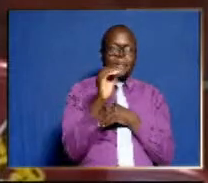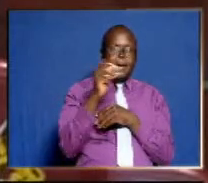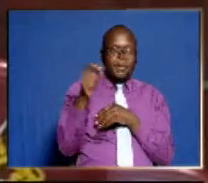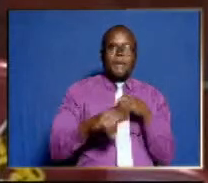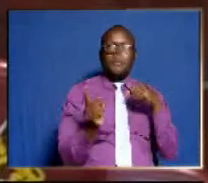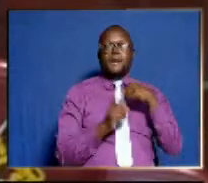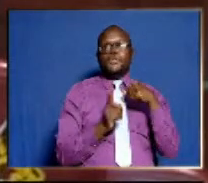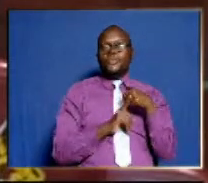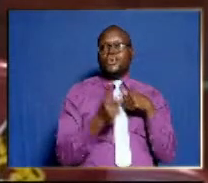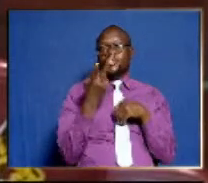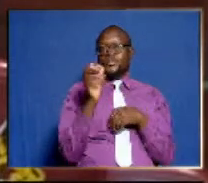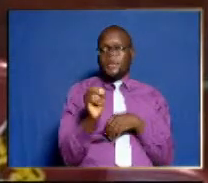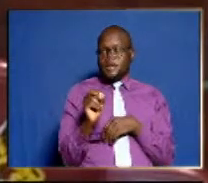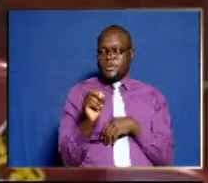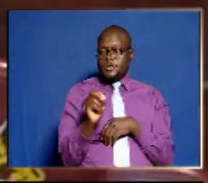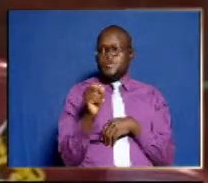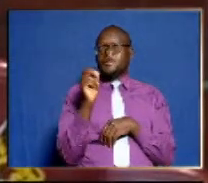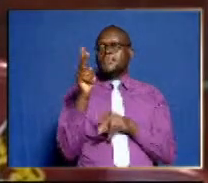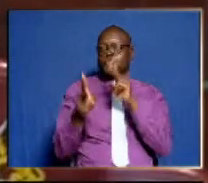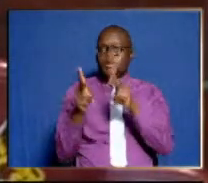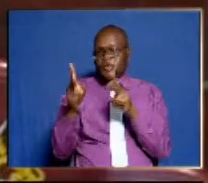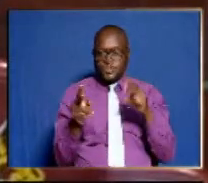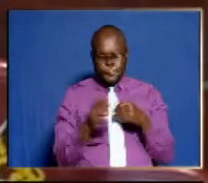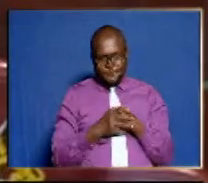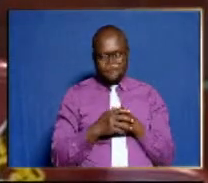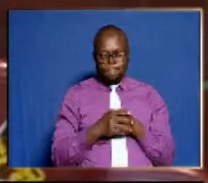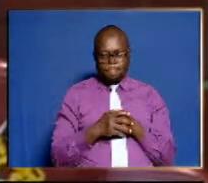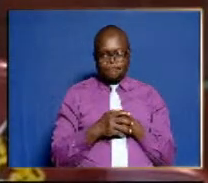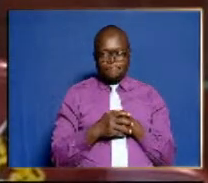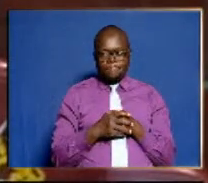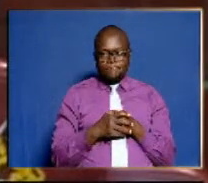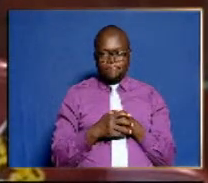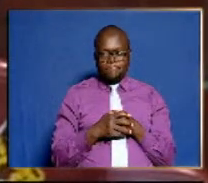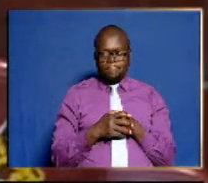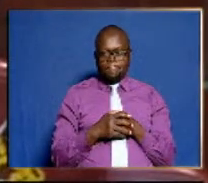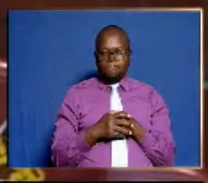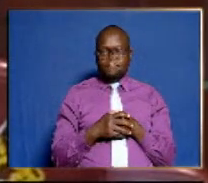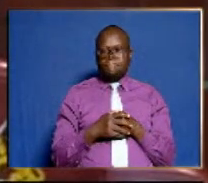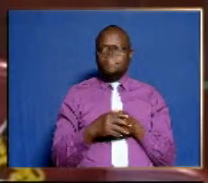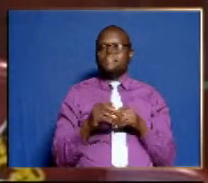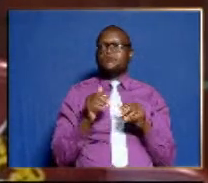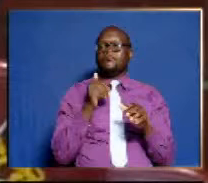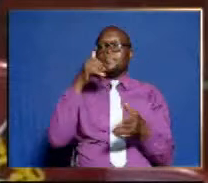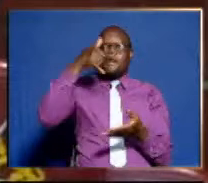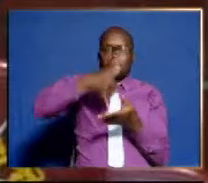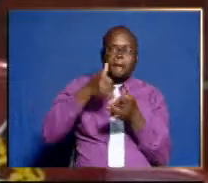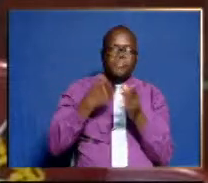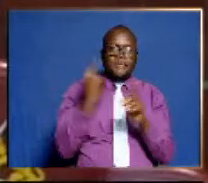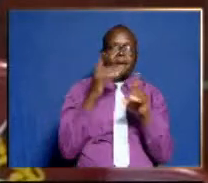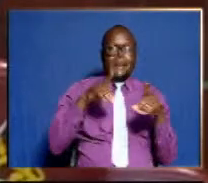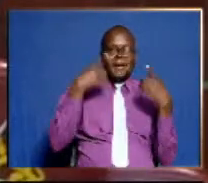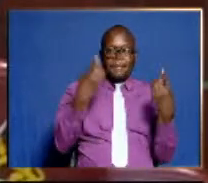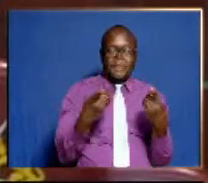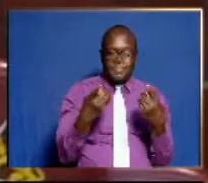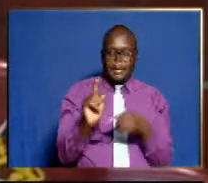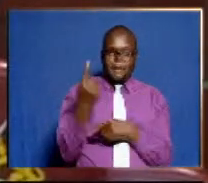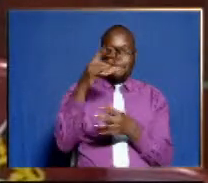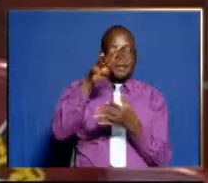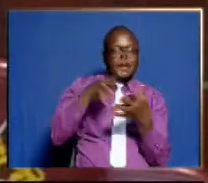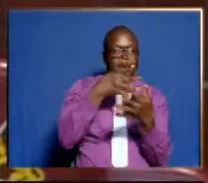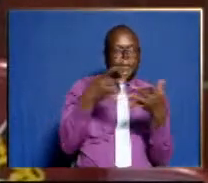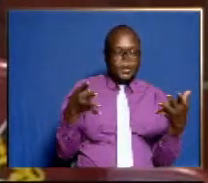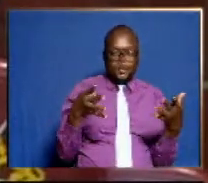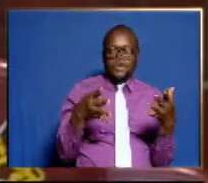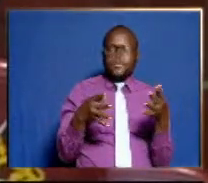June 2022 in respect of the votes contained in the first schedule to the order